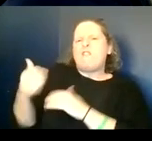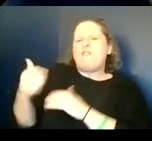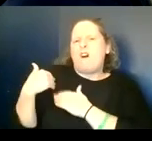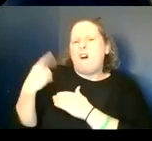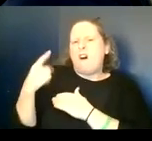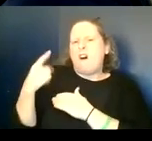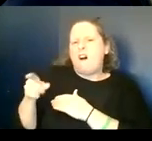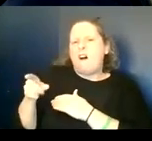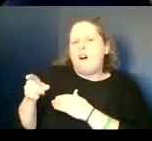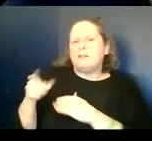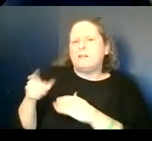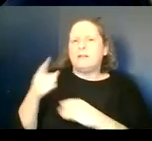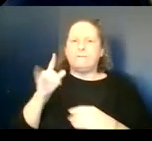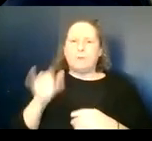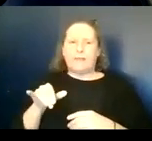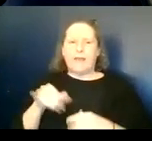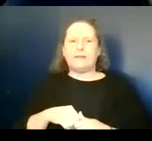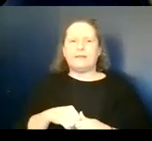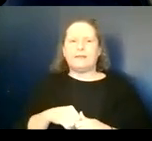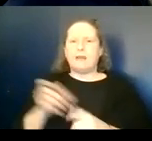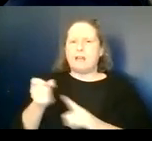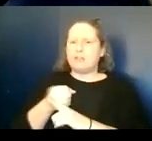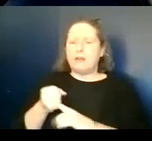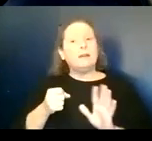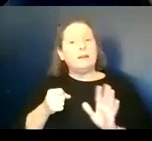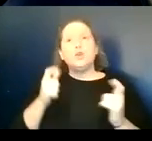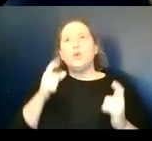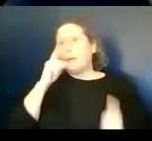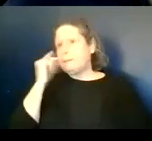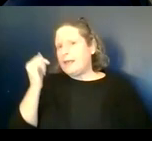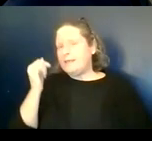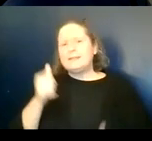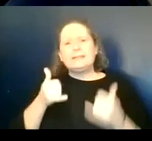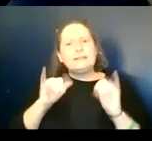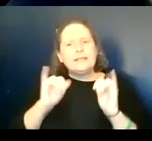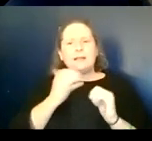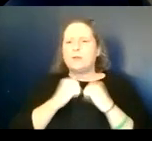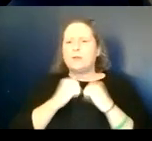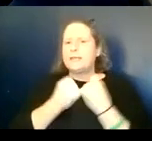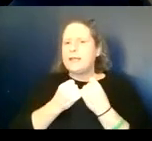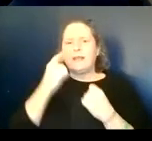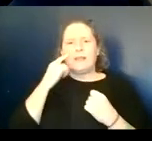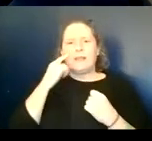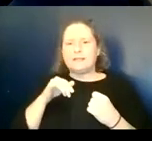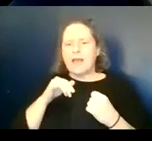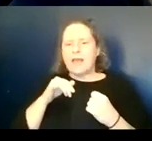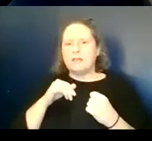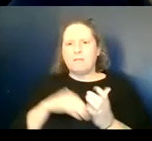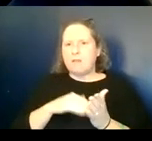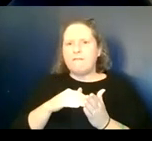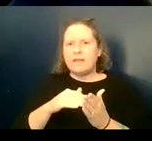something that is very pervasive in our society still. I could sit here and talk about this for days,